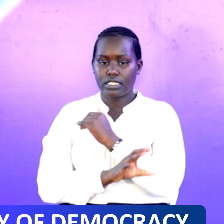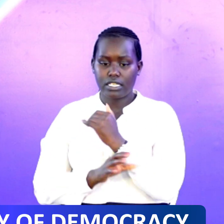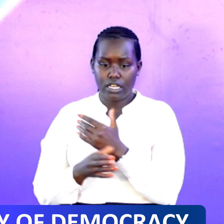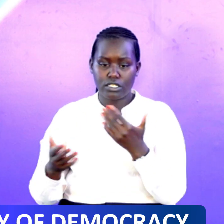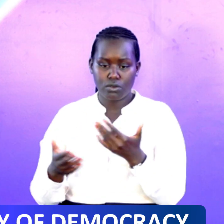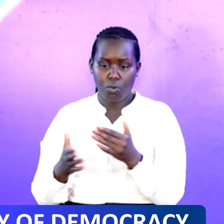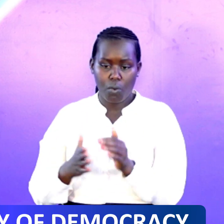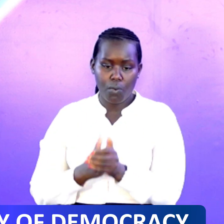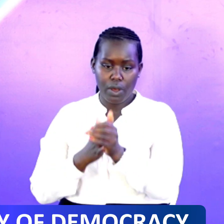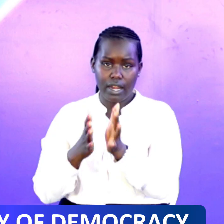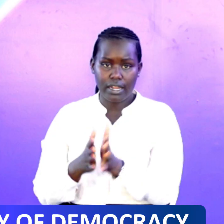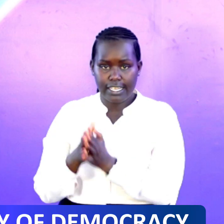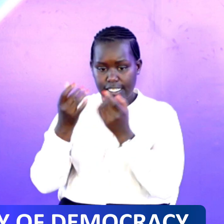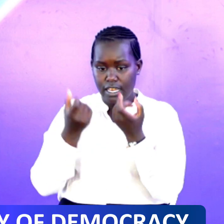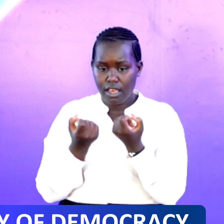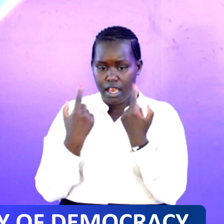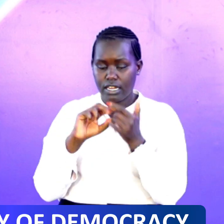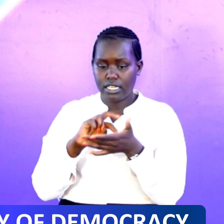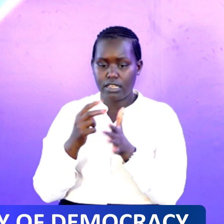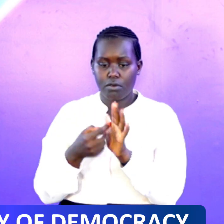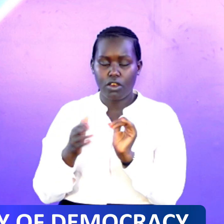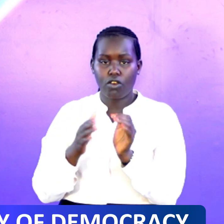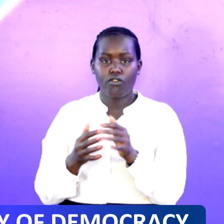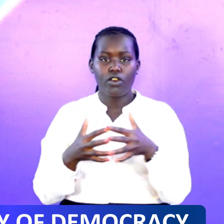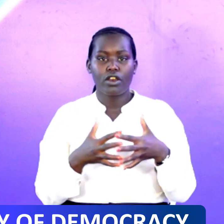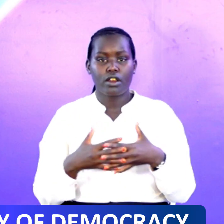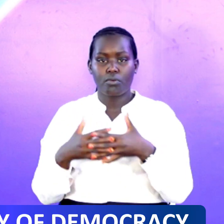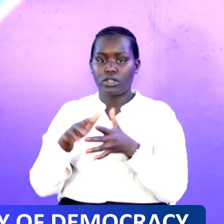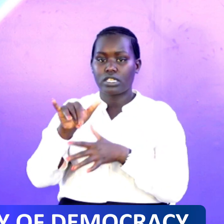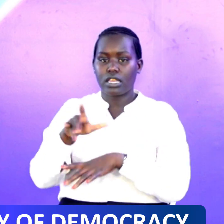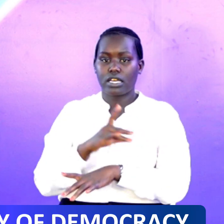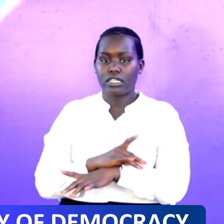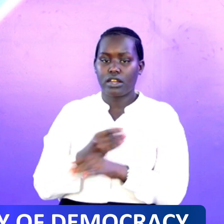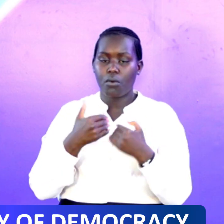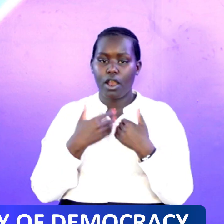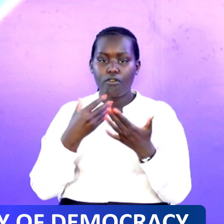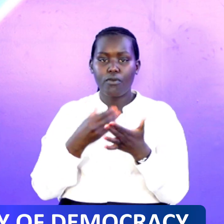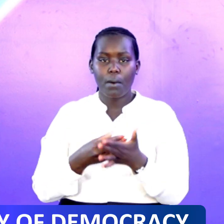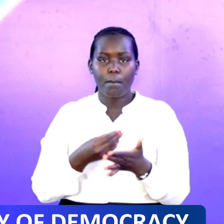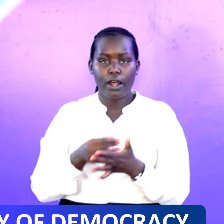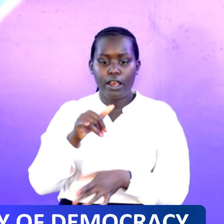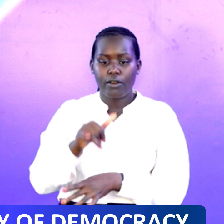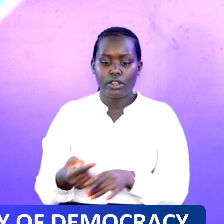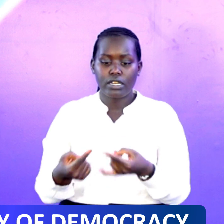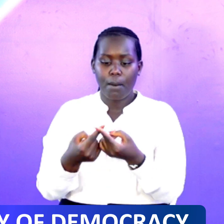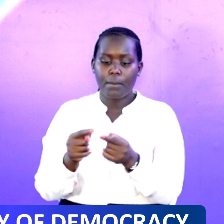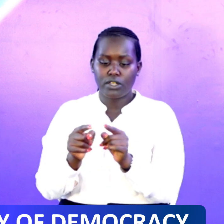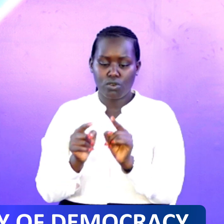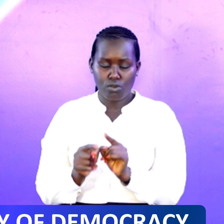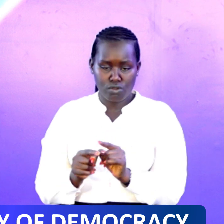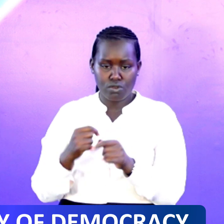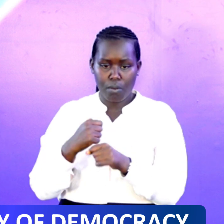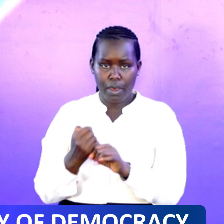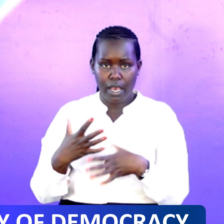who understands what democracy is. Prof. And that day will put money on that, but also will make people knowledgeable